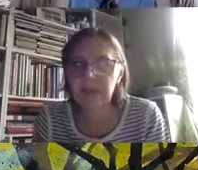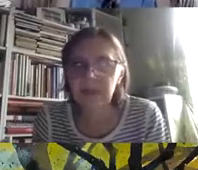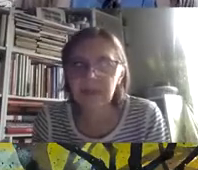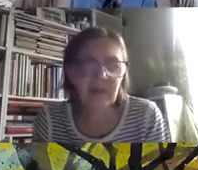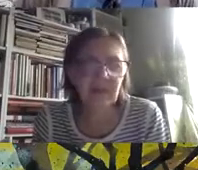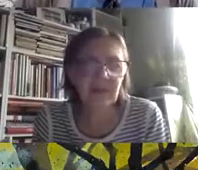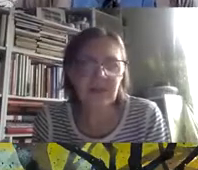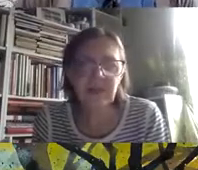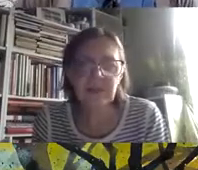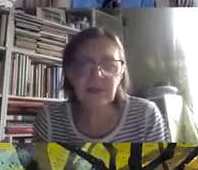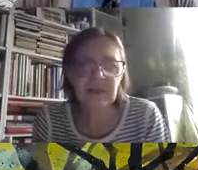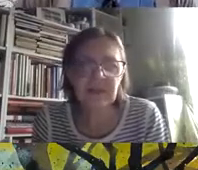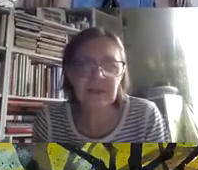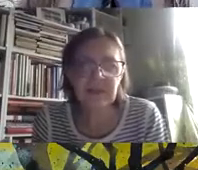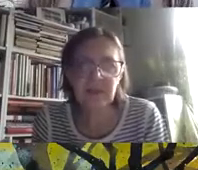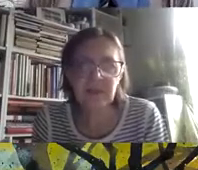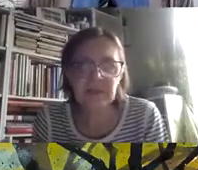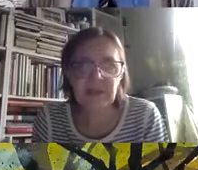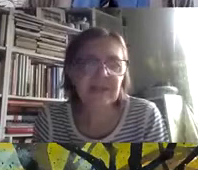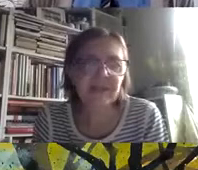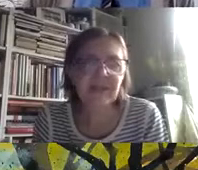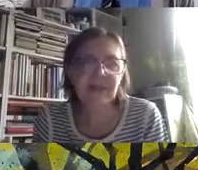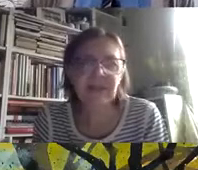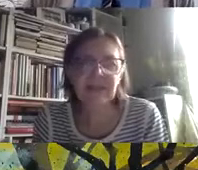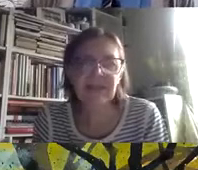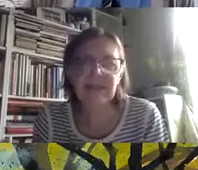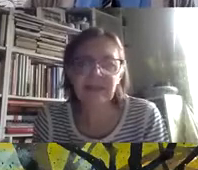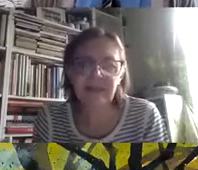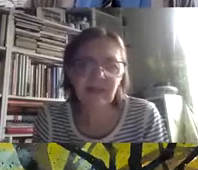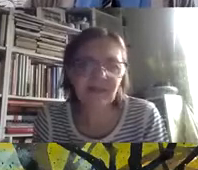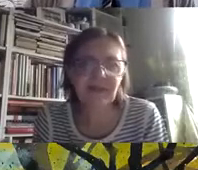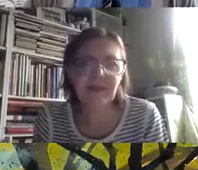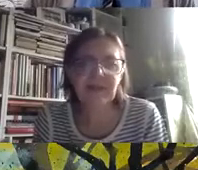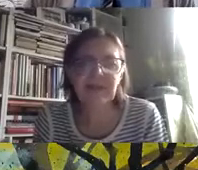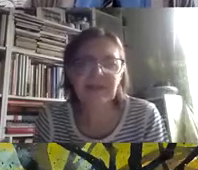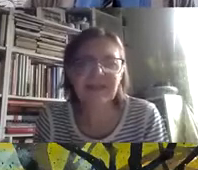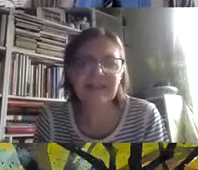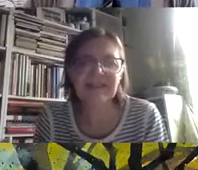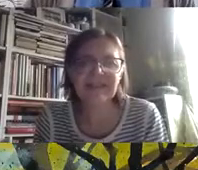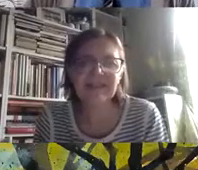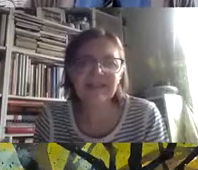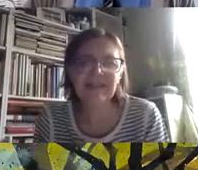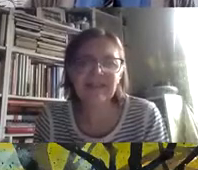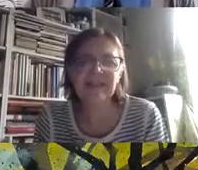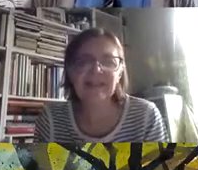I teach psychology. I'm in the social science department. Thank you for coming.